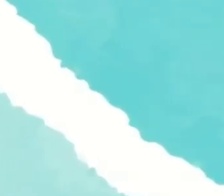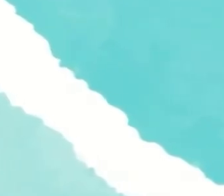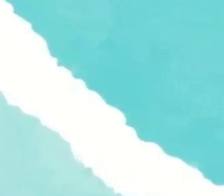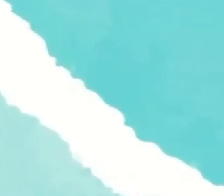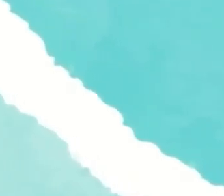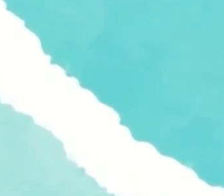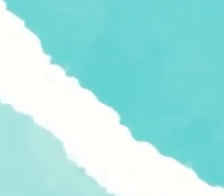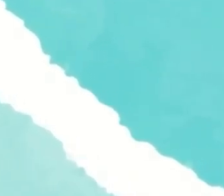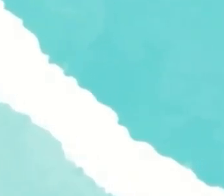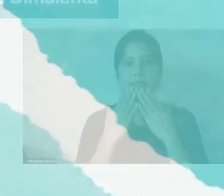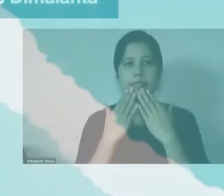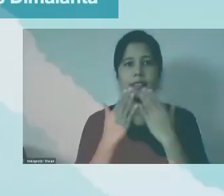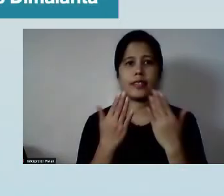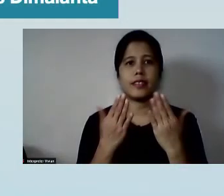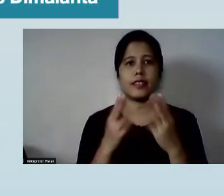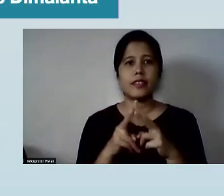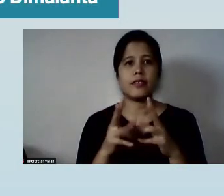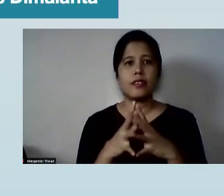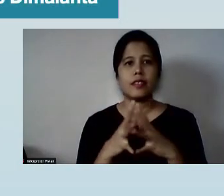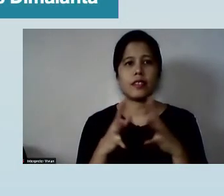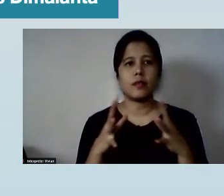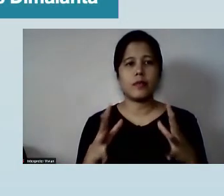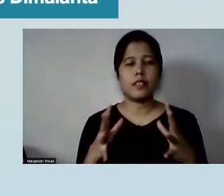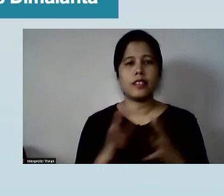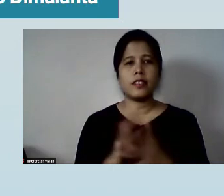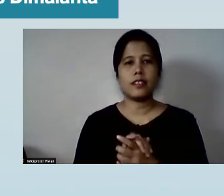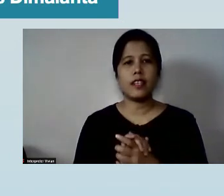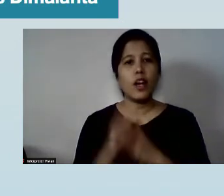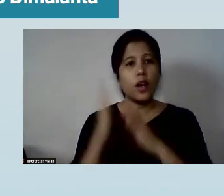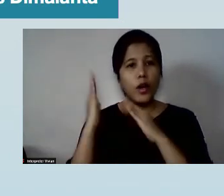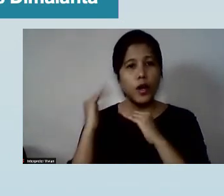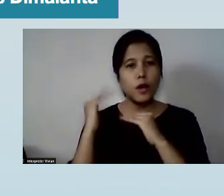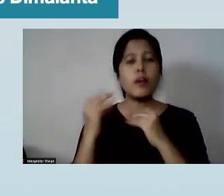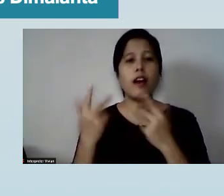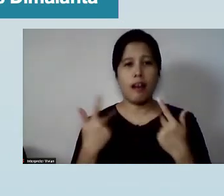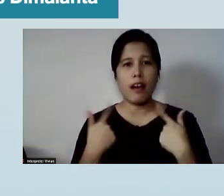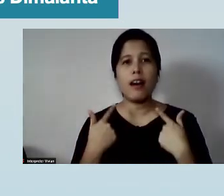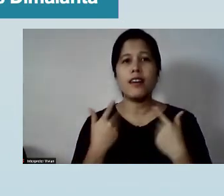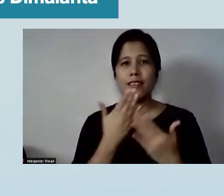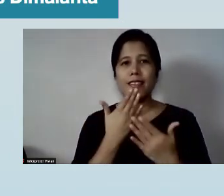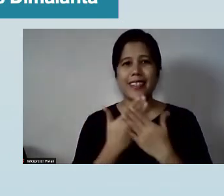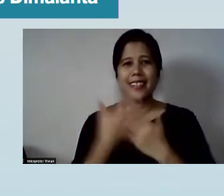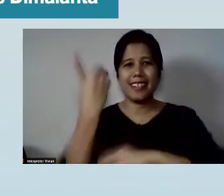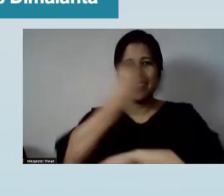So thank you very much. And I hope you have a good day.